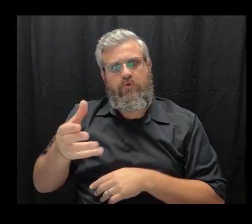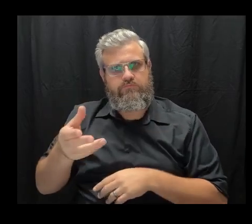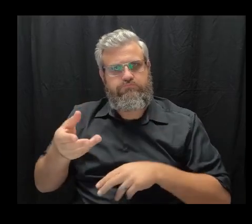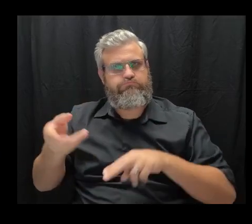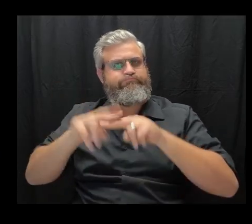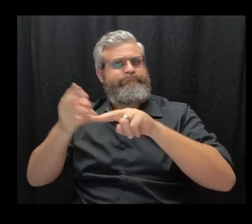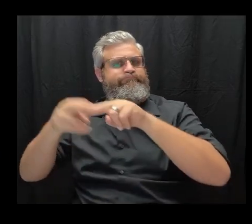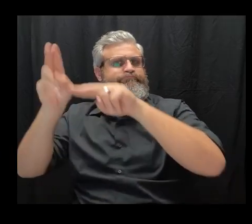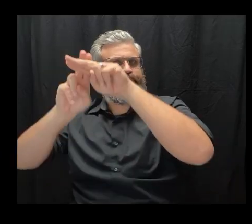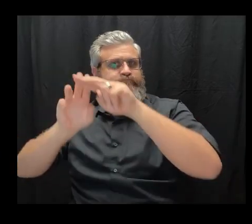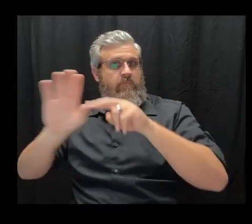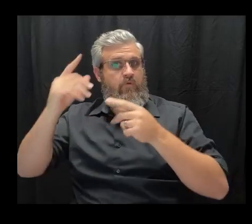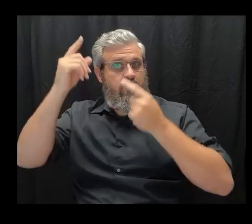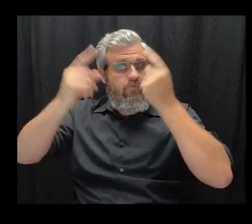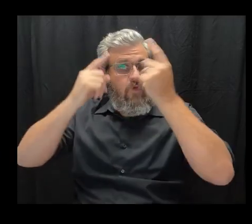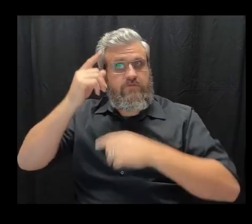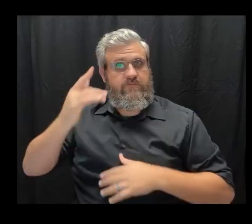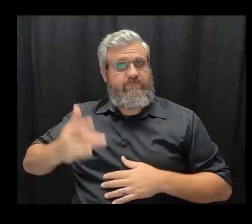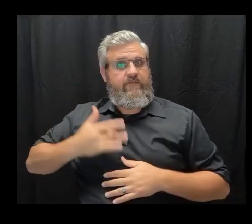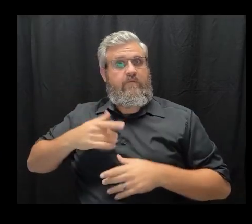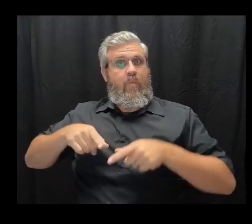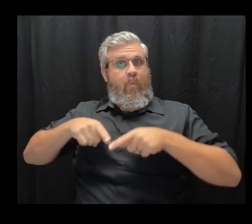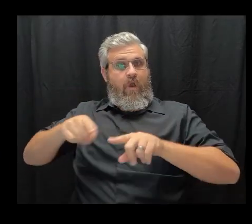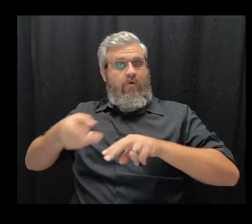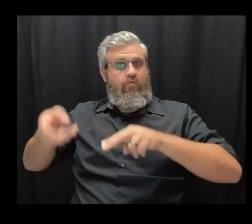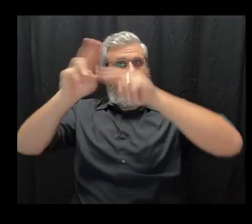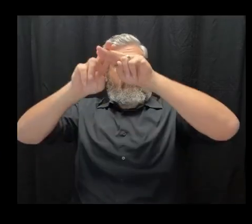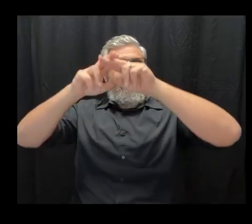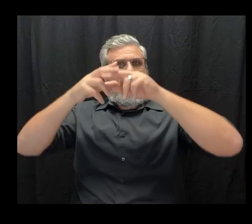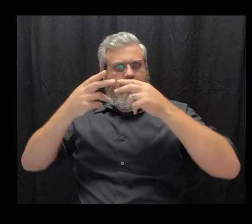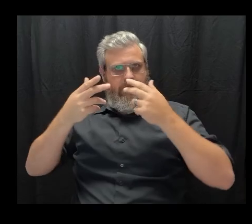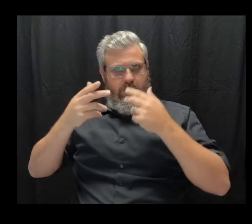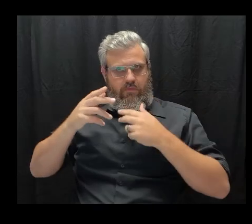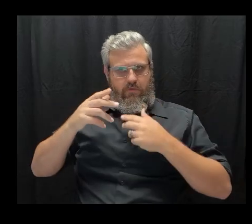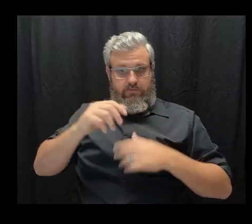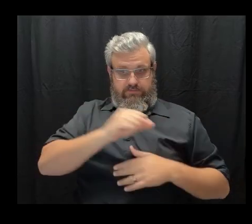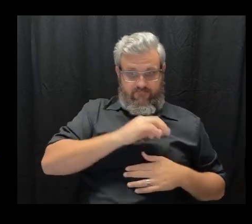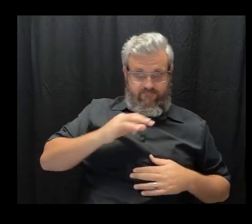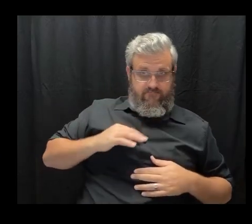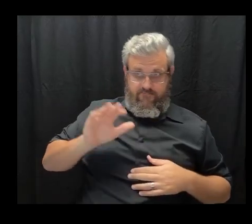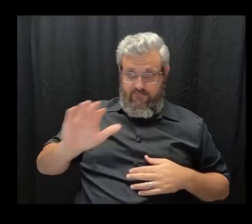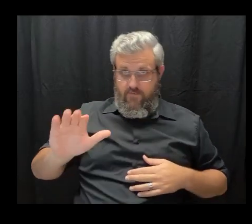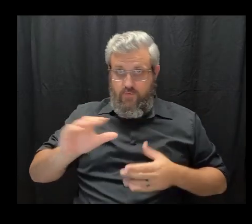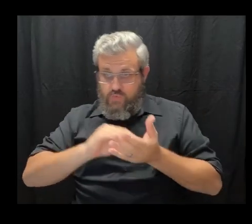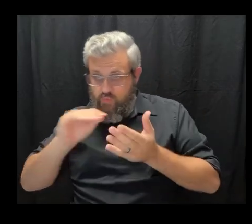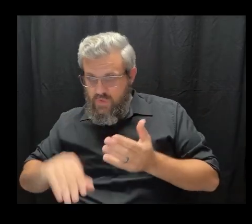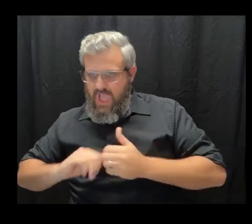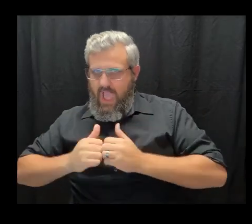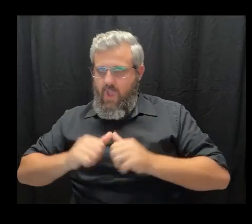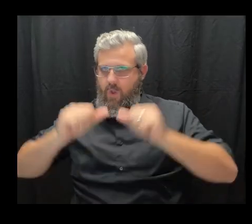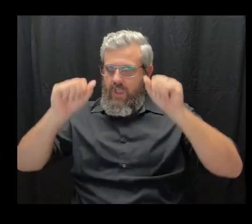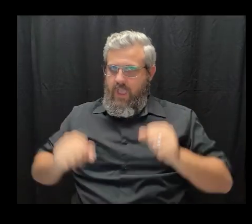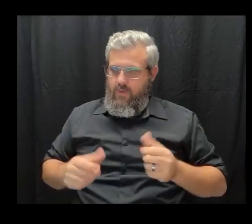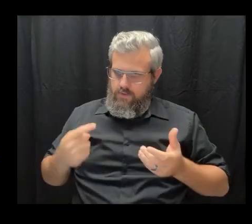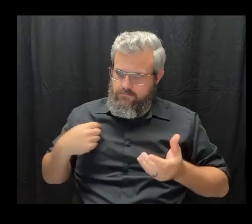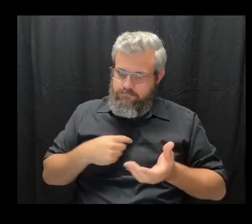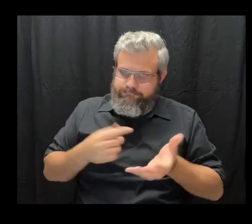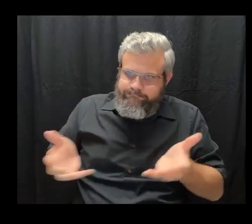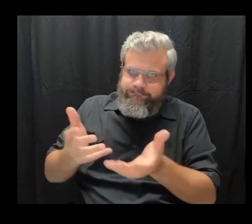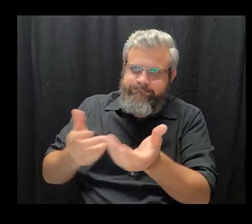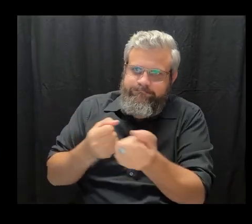the student was having at the time, and strategies that staff and student can use to foster self-regulation when similar feelings occur